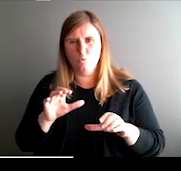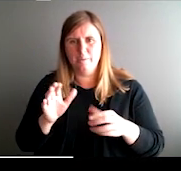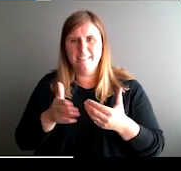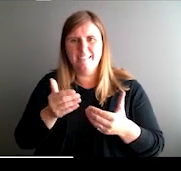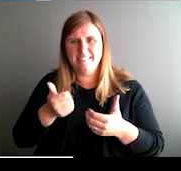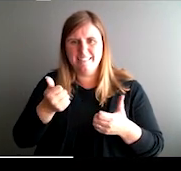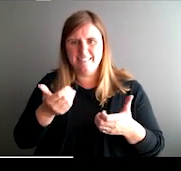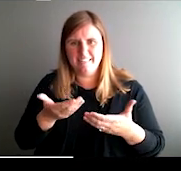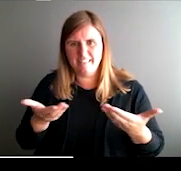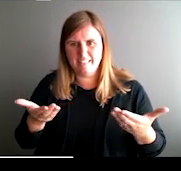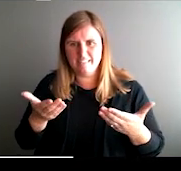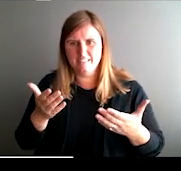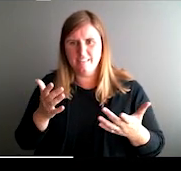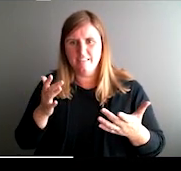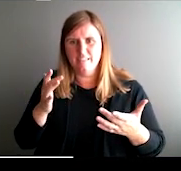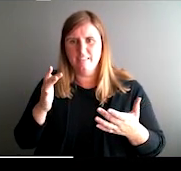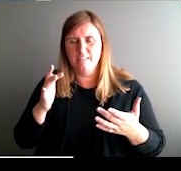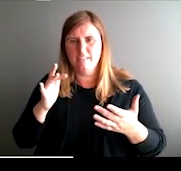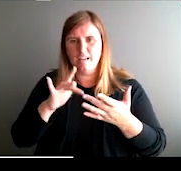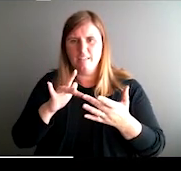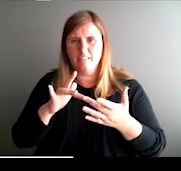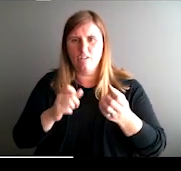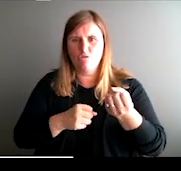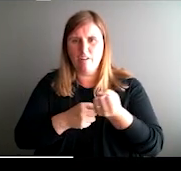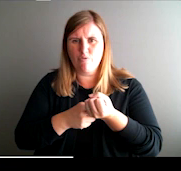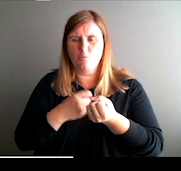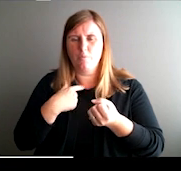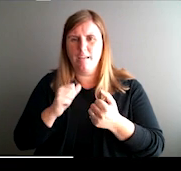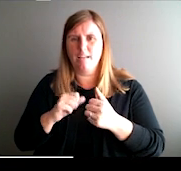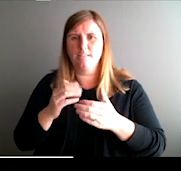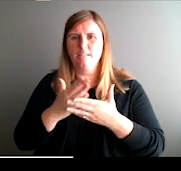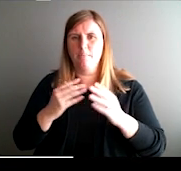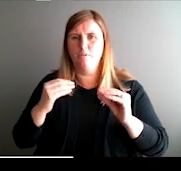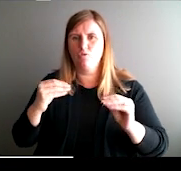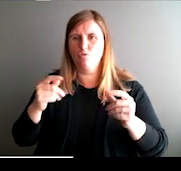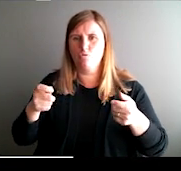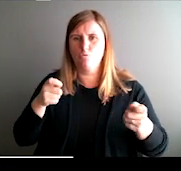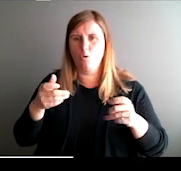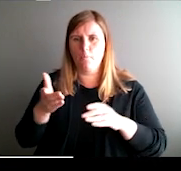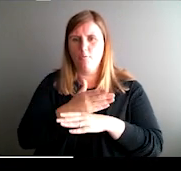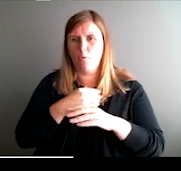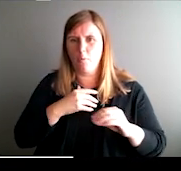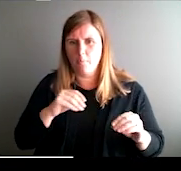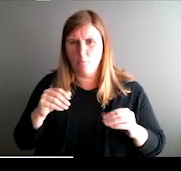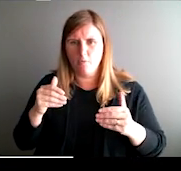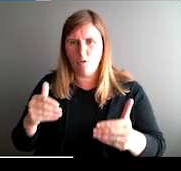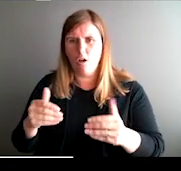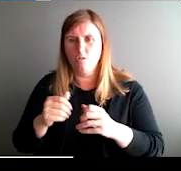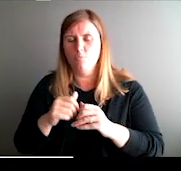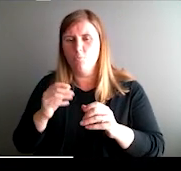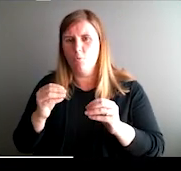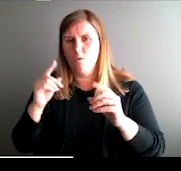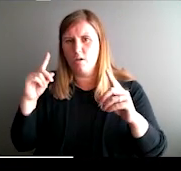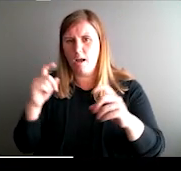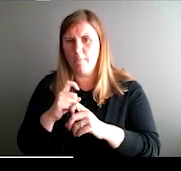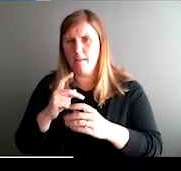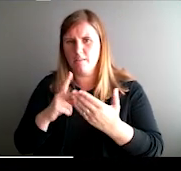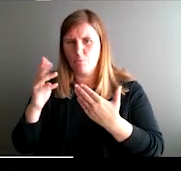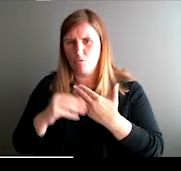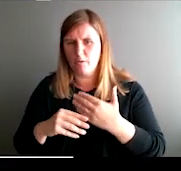easy things, contact reinforcement, so that we can get some instructional control before moving to more complex